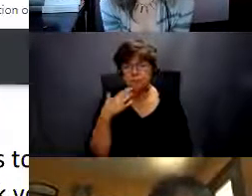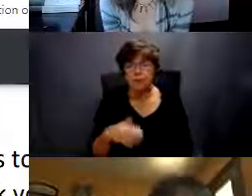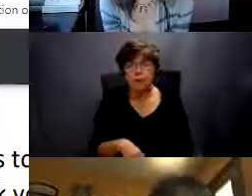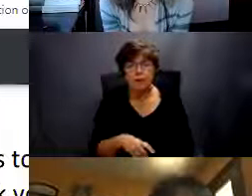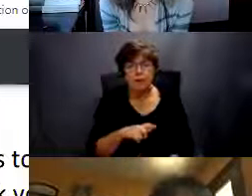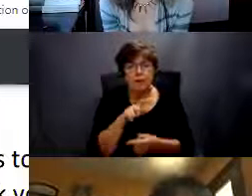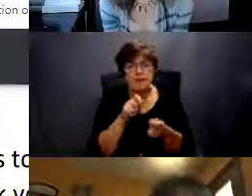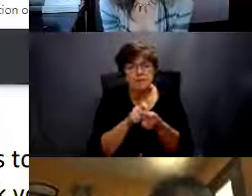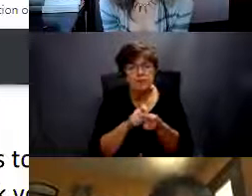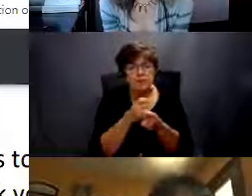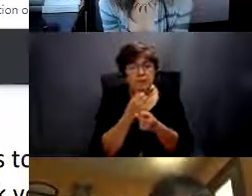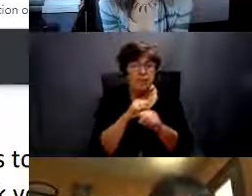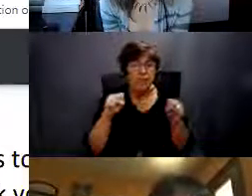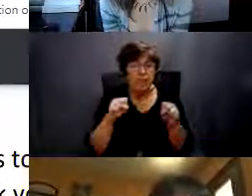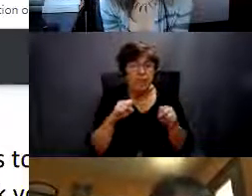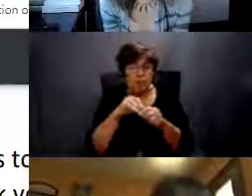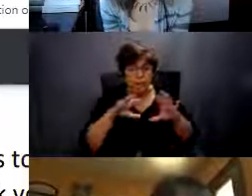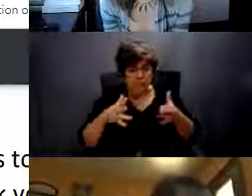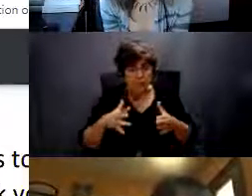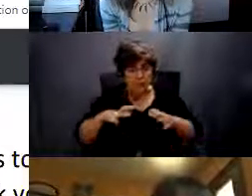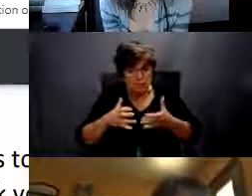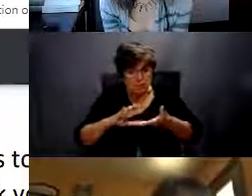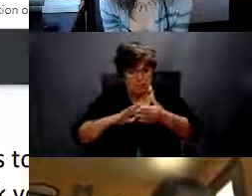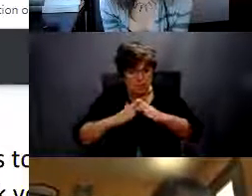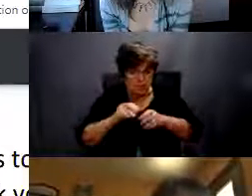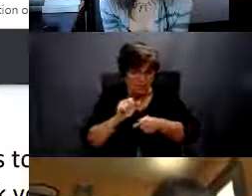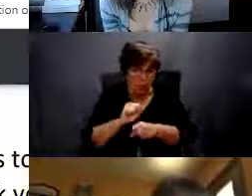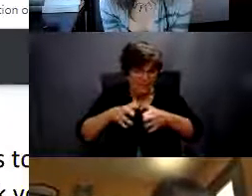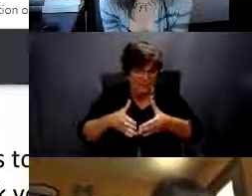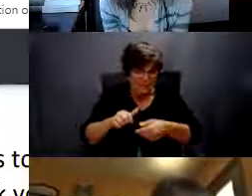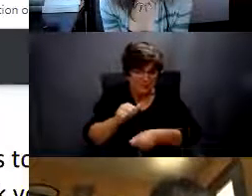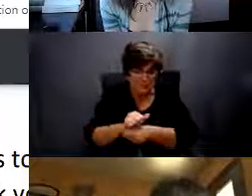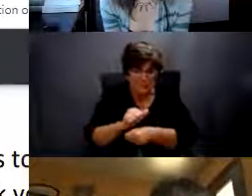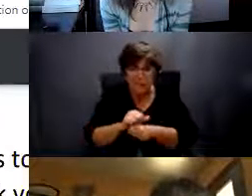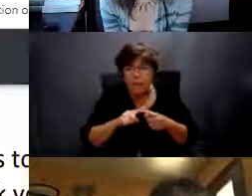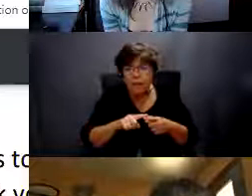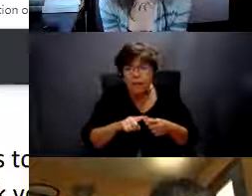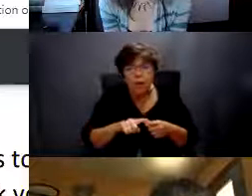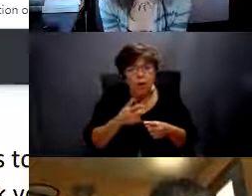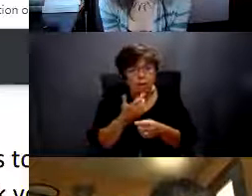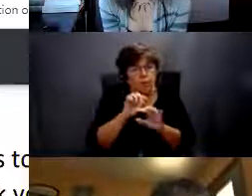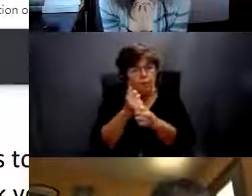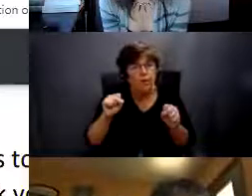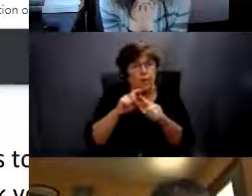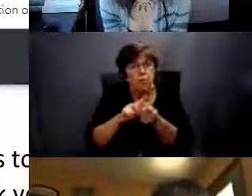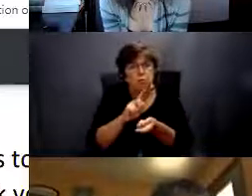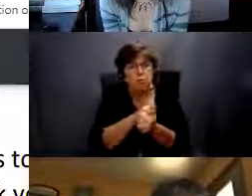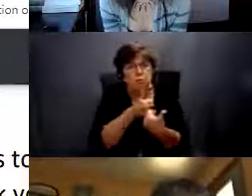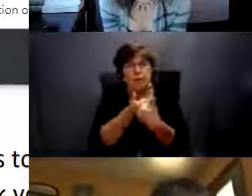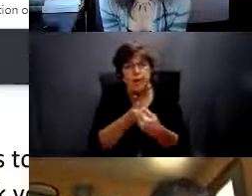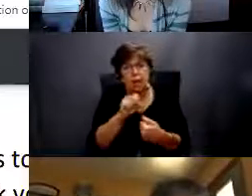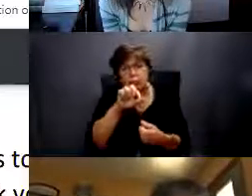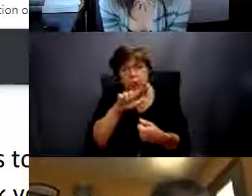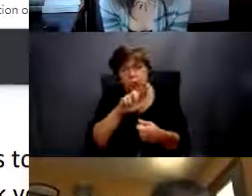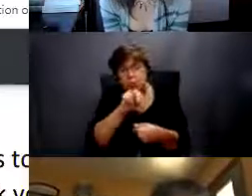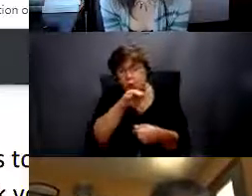Certain freedoms are enjoyed within this community of practice, such as the freedom to challenge social norms, the freedom to